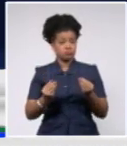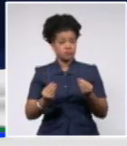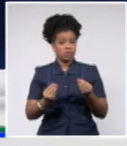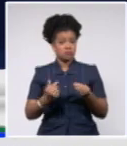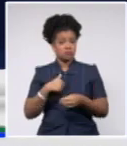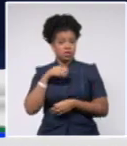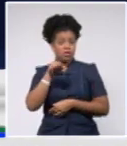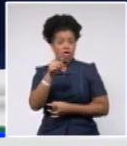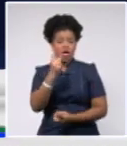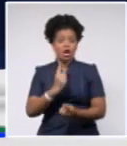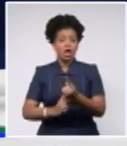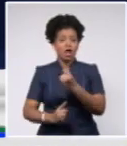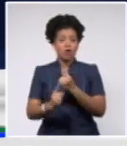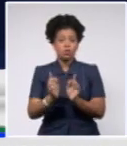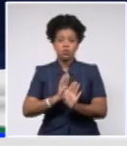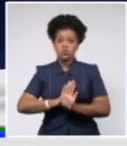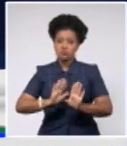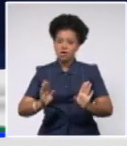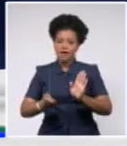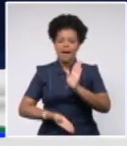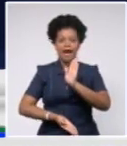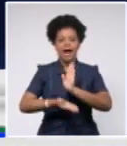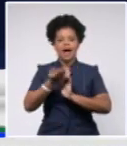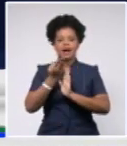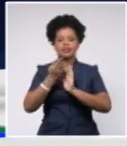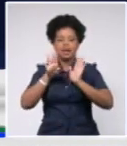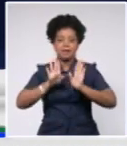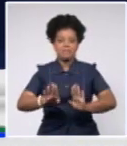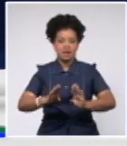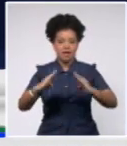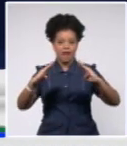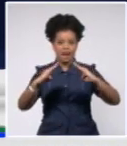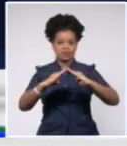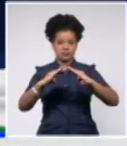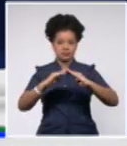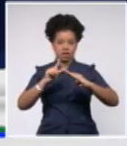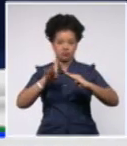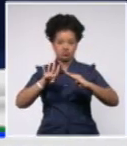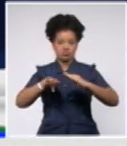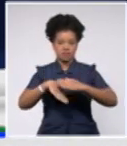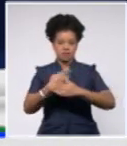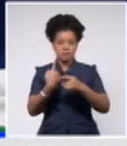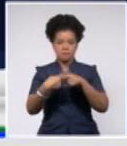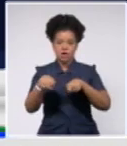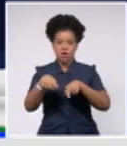serious to closely monitored. This is the situation in Cuba.